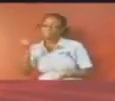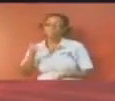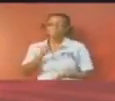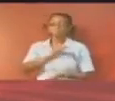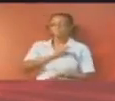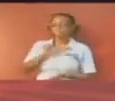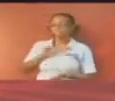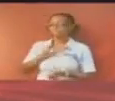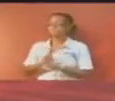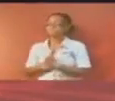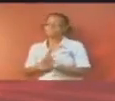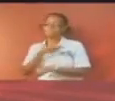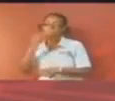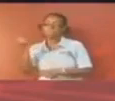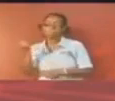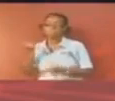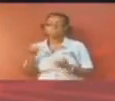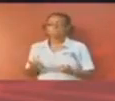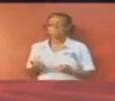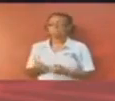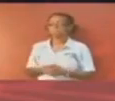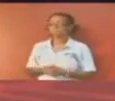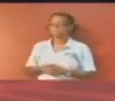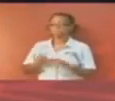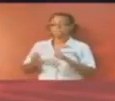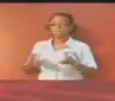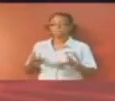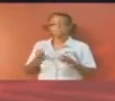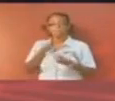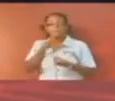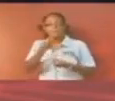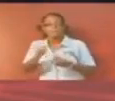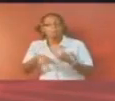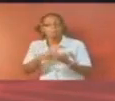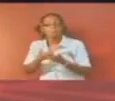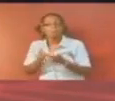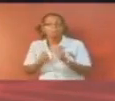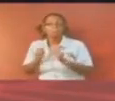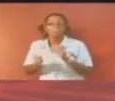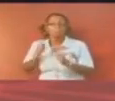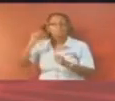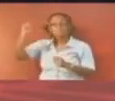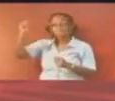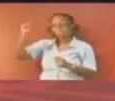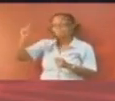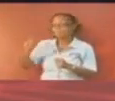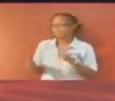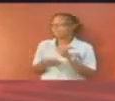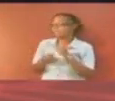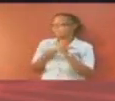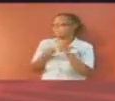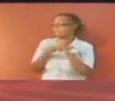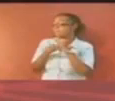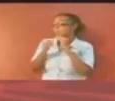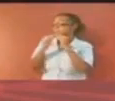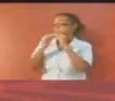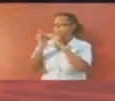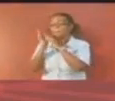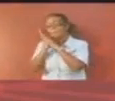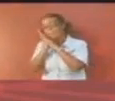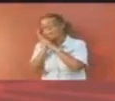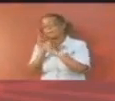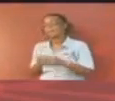that increasing beds is not the answer to the COVID-19 pandemic. We are testing